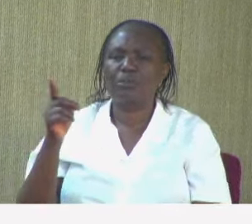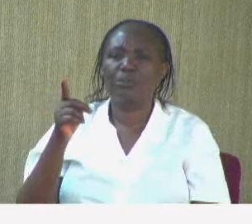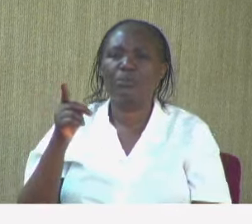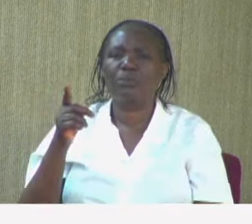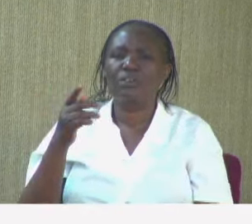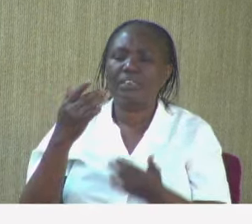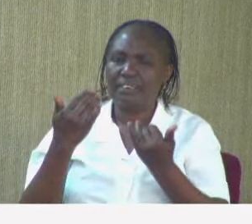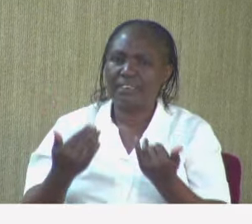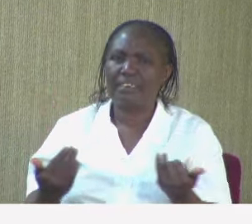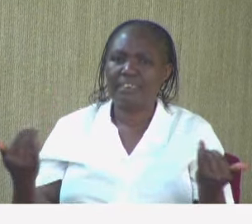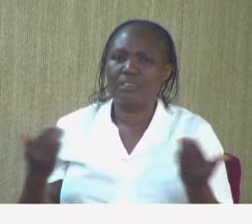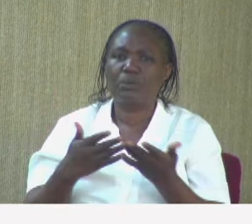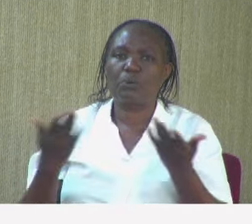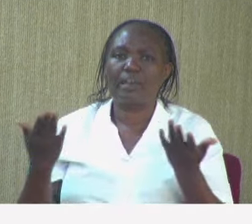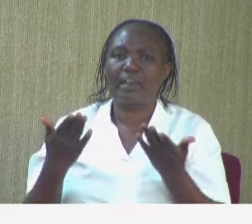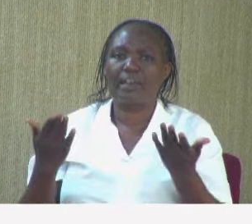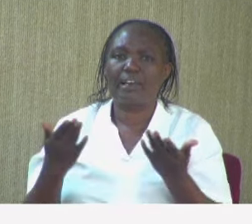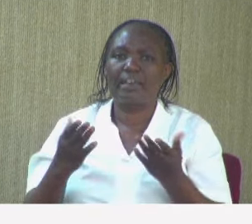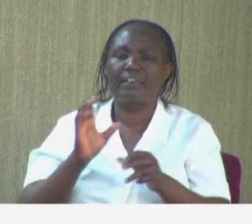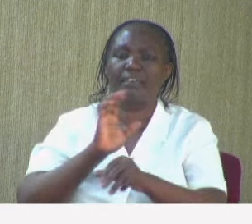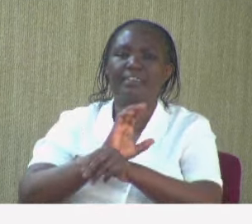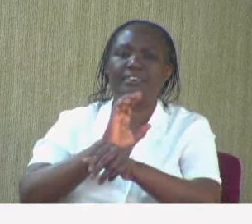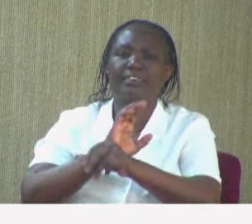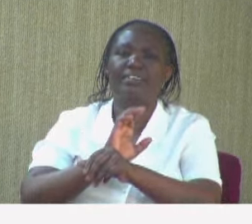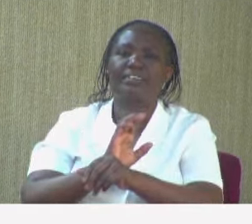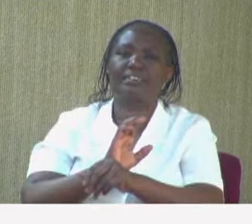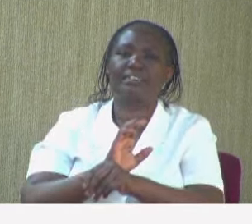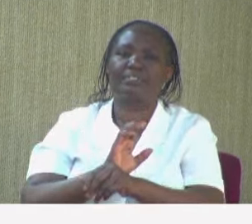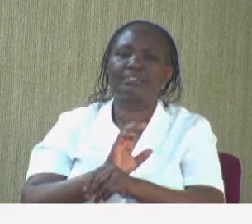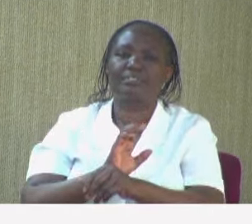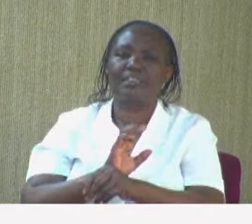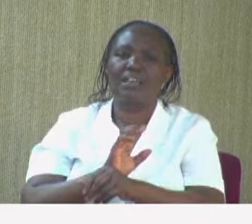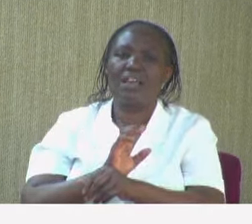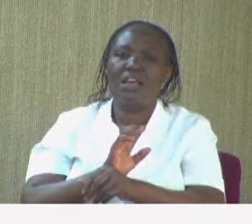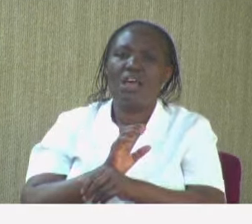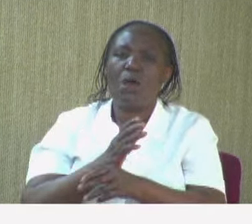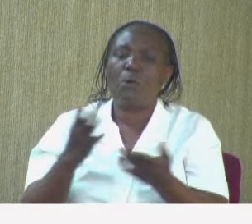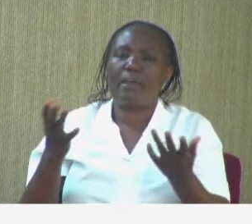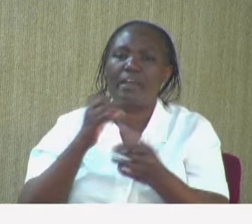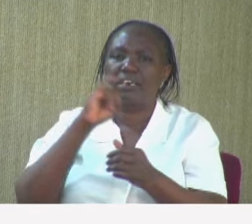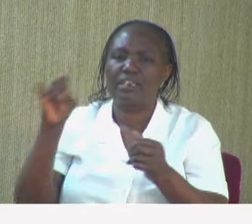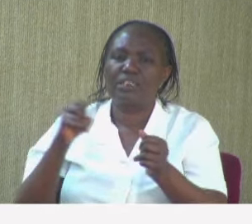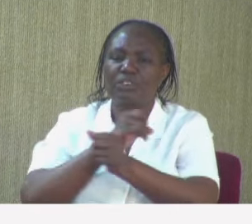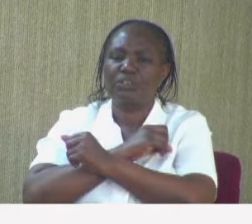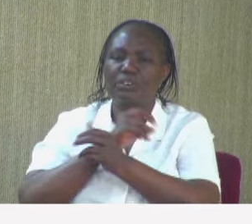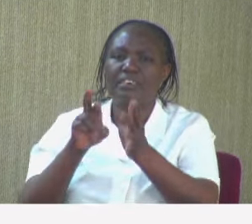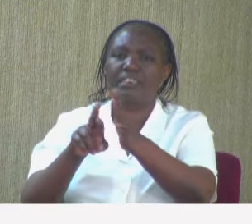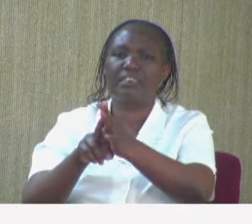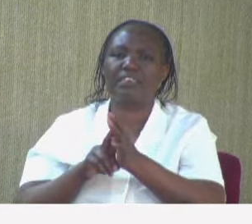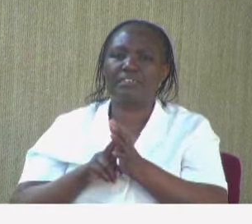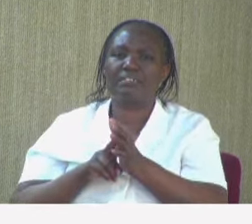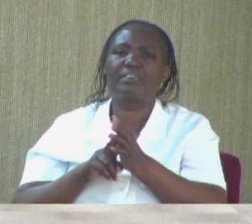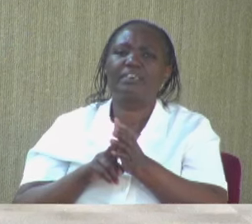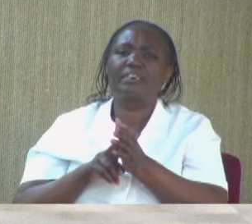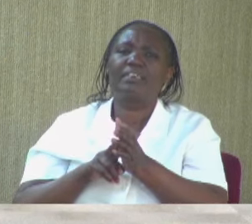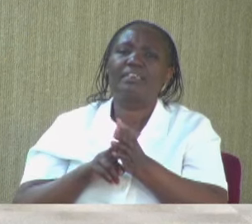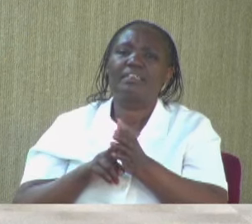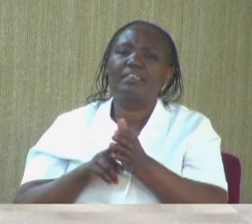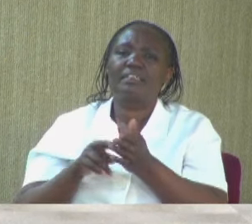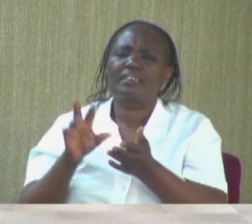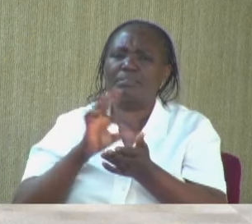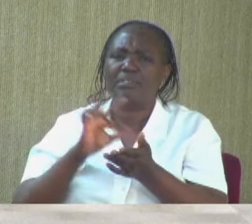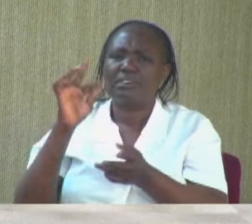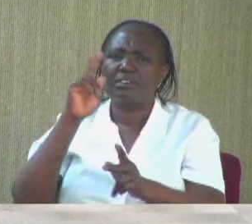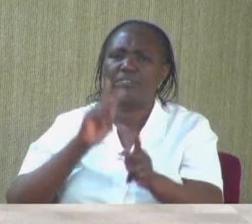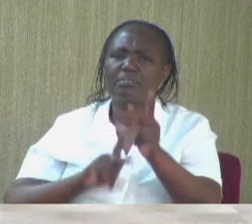where? In the churches. So question, when John the Revelator received the spirit of prophecy or the